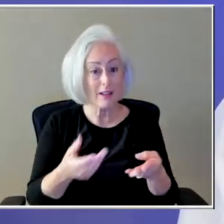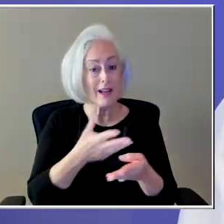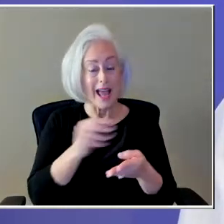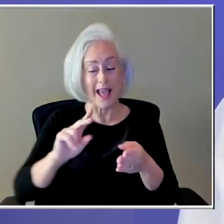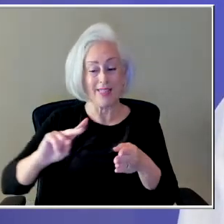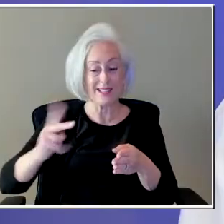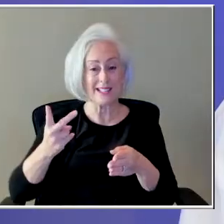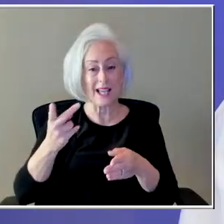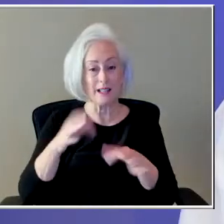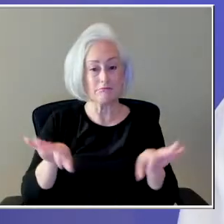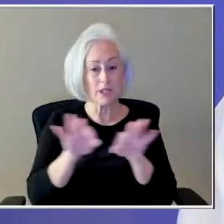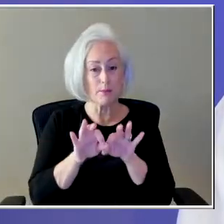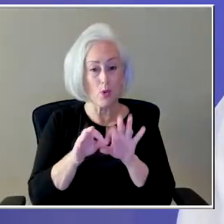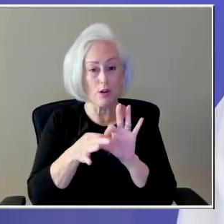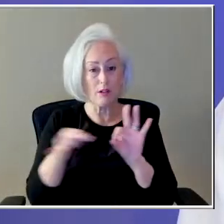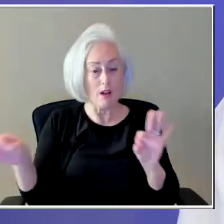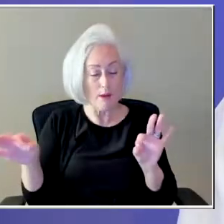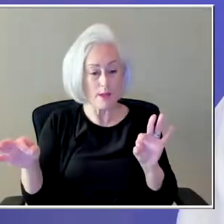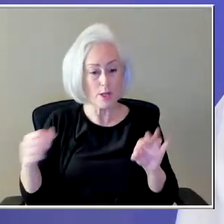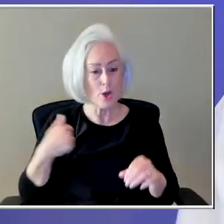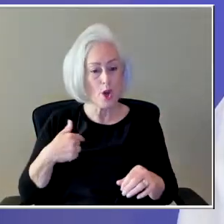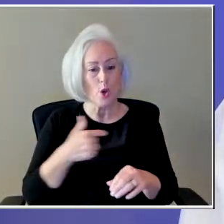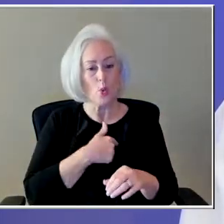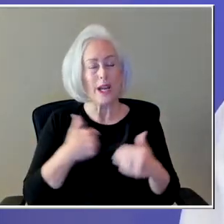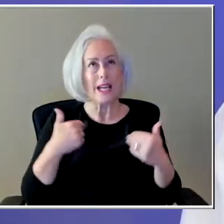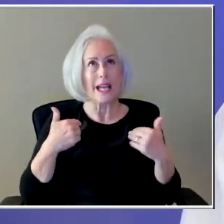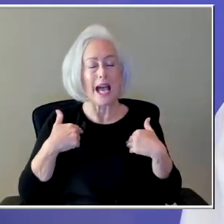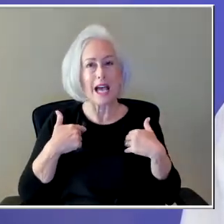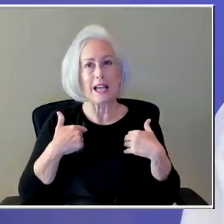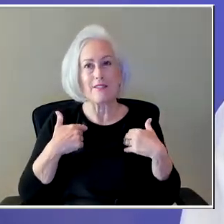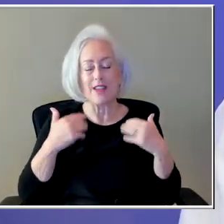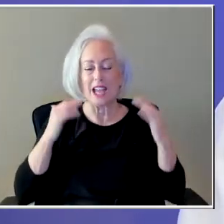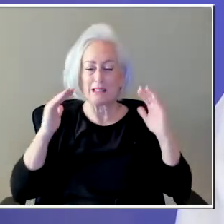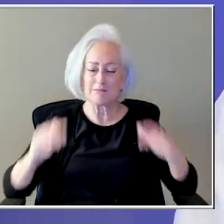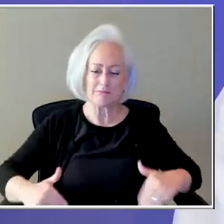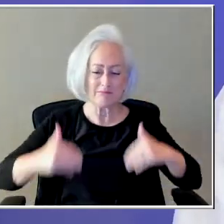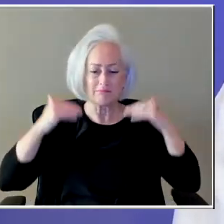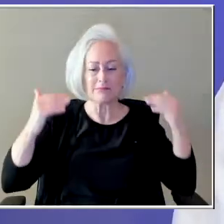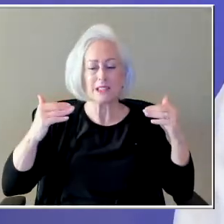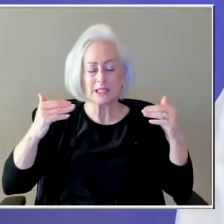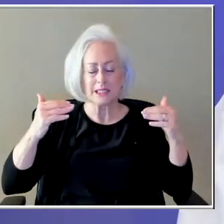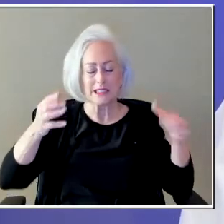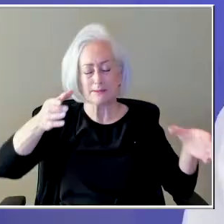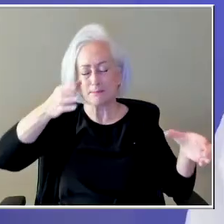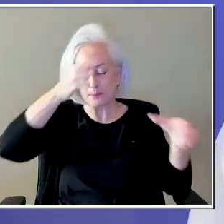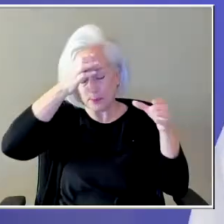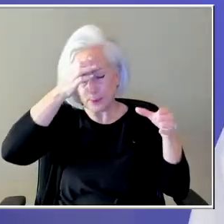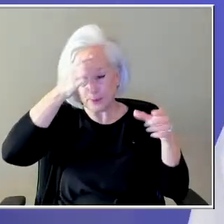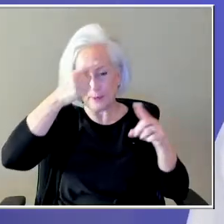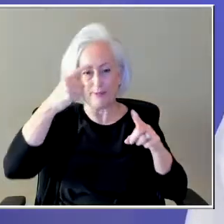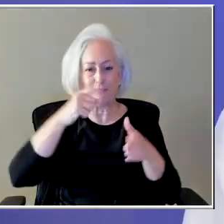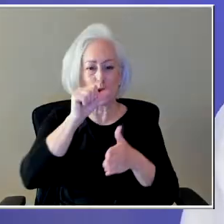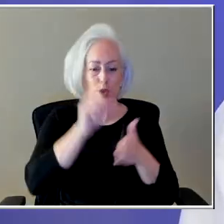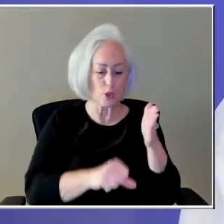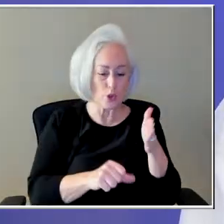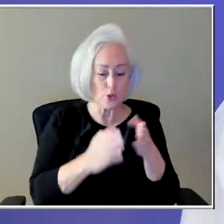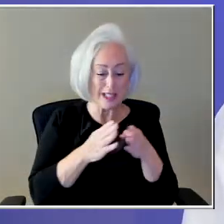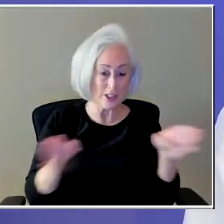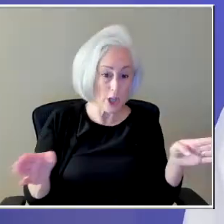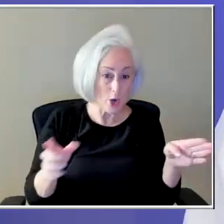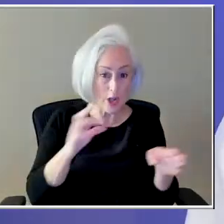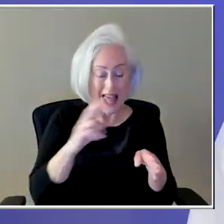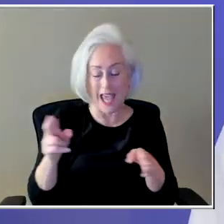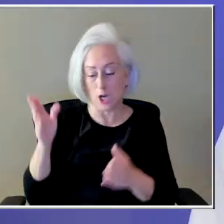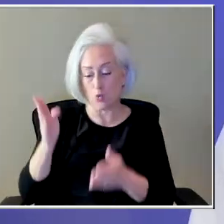is we've got an immense level of expertise with our surgical programs in general and our robotics program, and